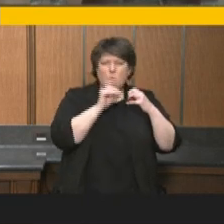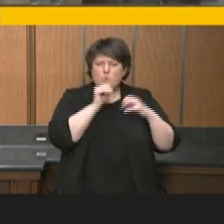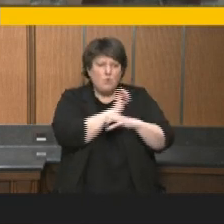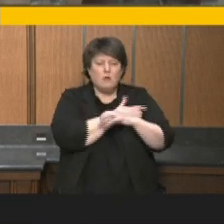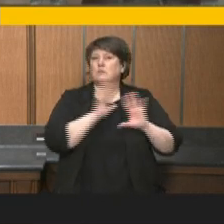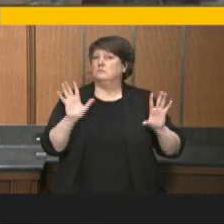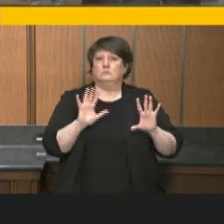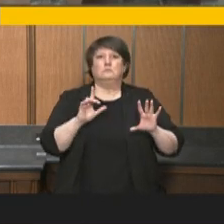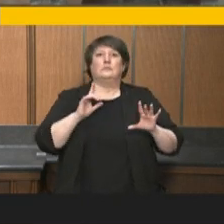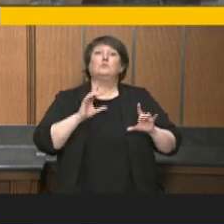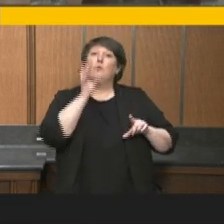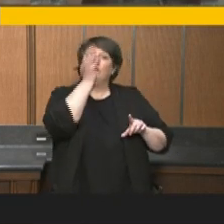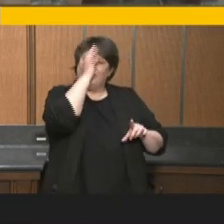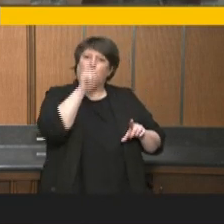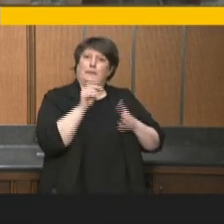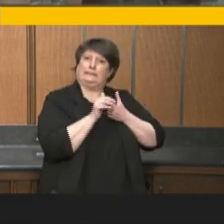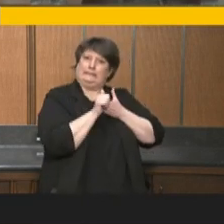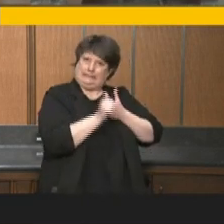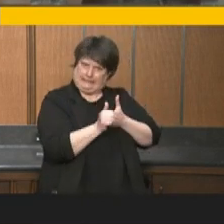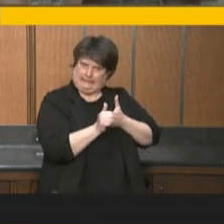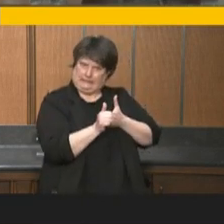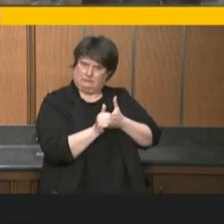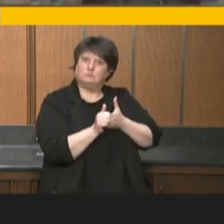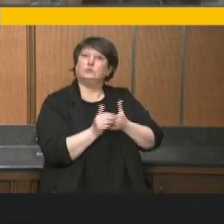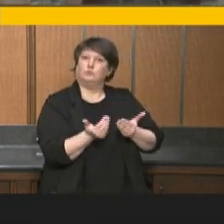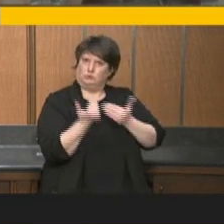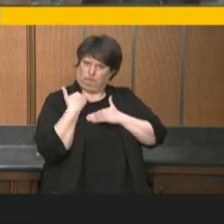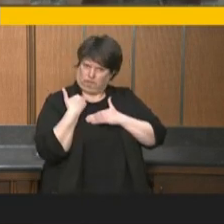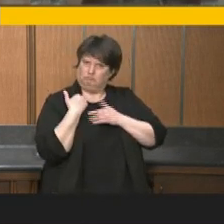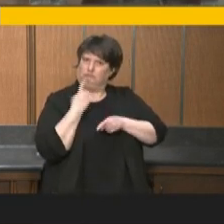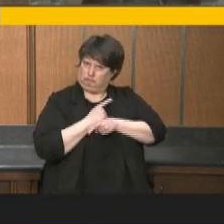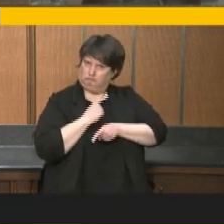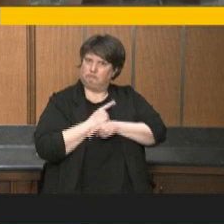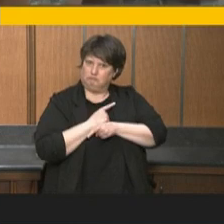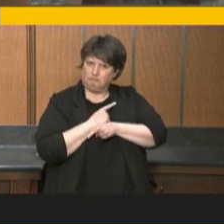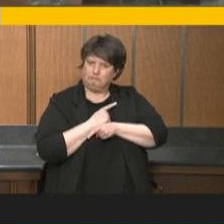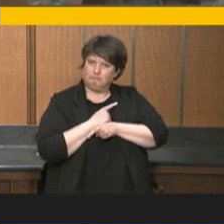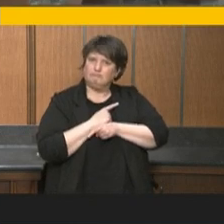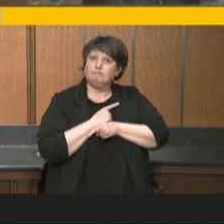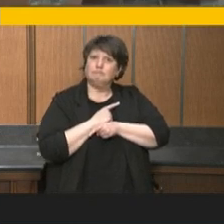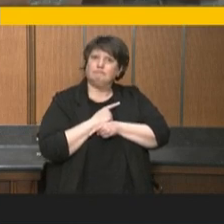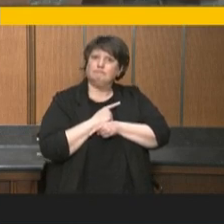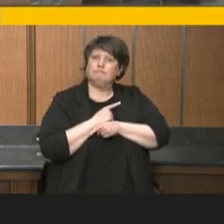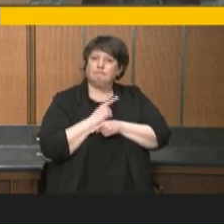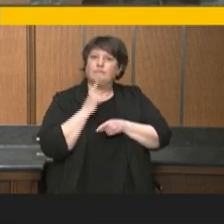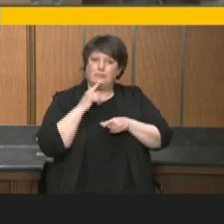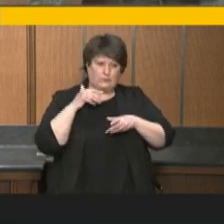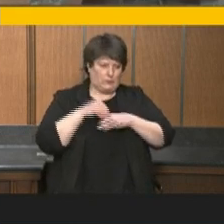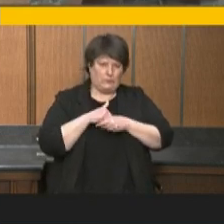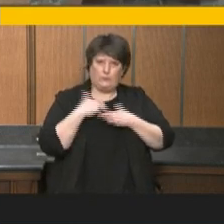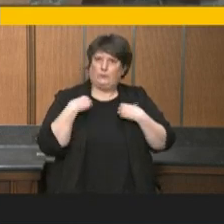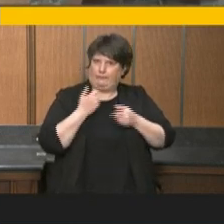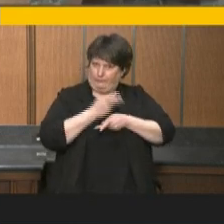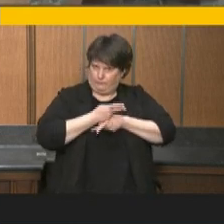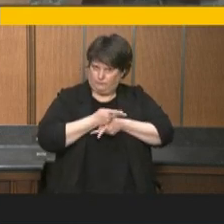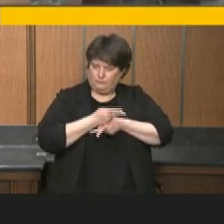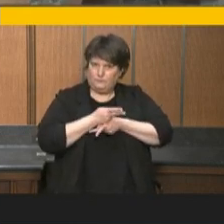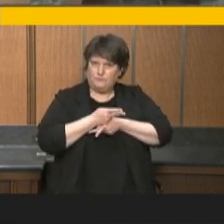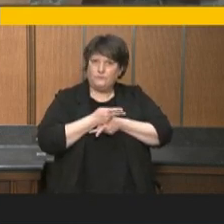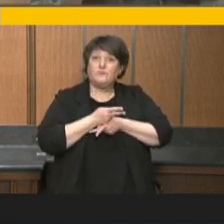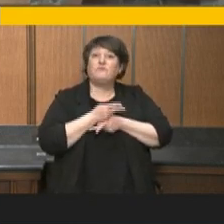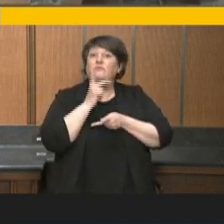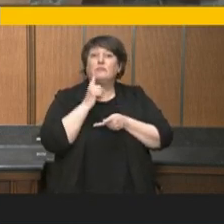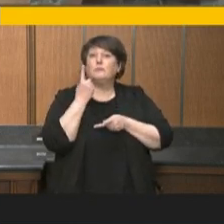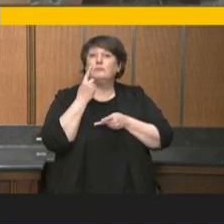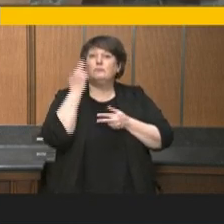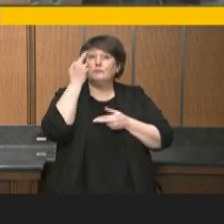a leadership role, and that's what we're doing, including very much in healthcare. And that was one of the reasons for having the